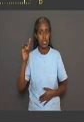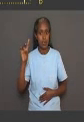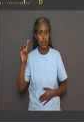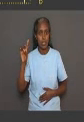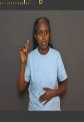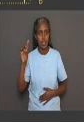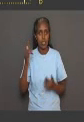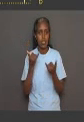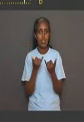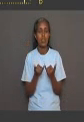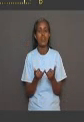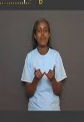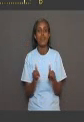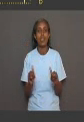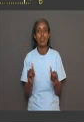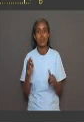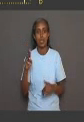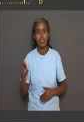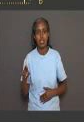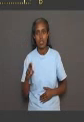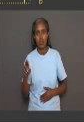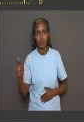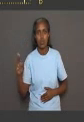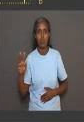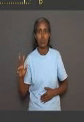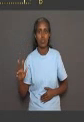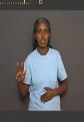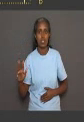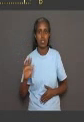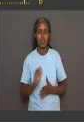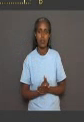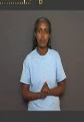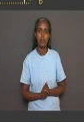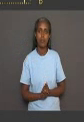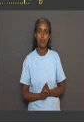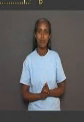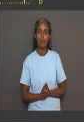81.7 divided by the square root of 3.